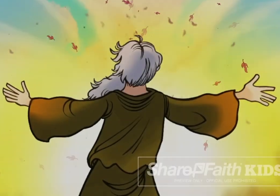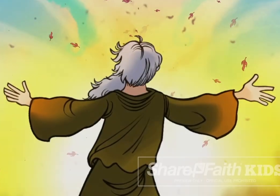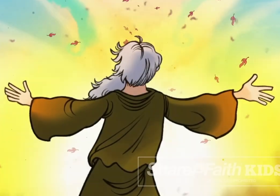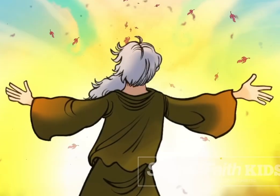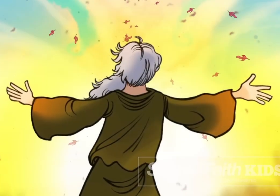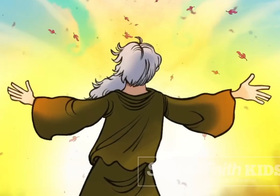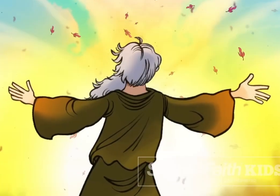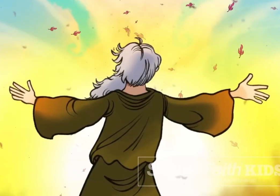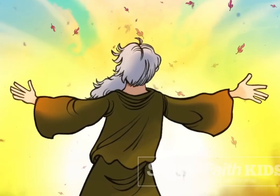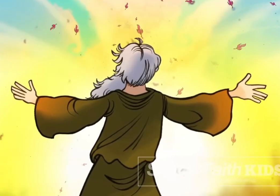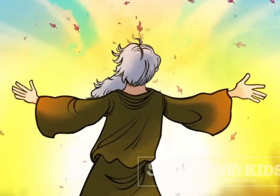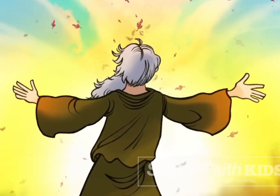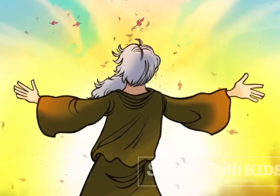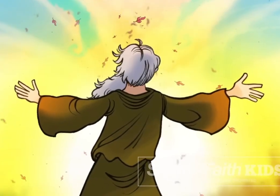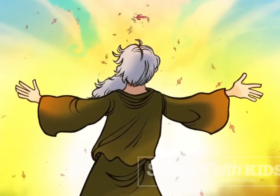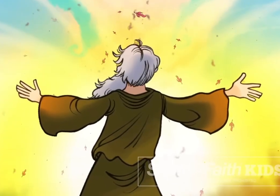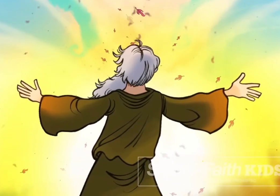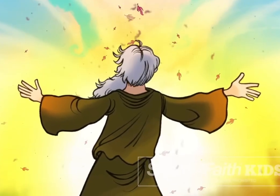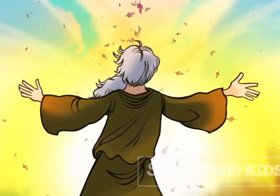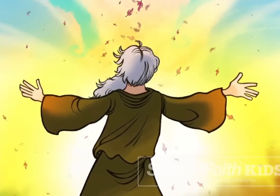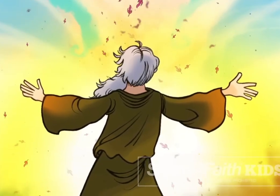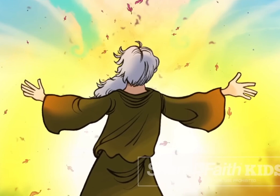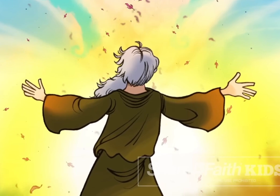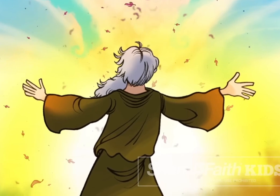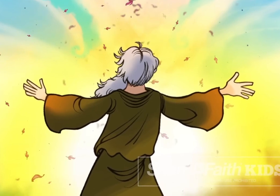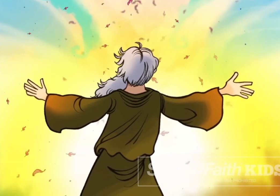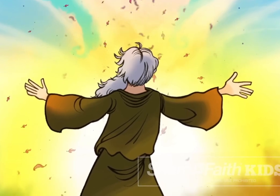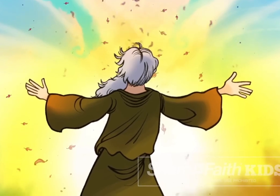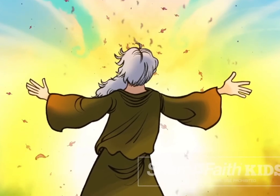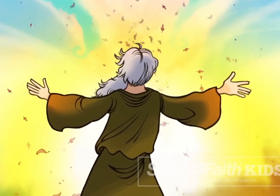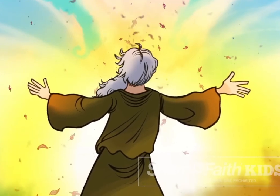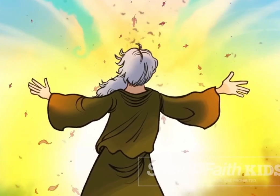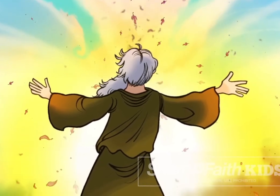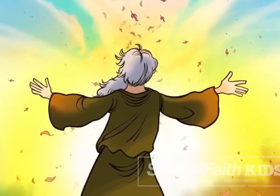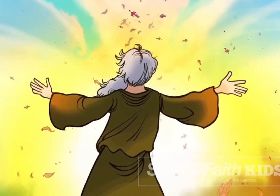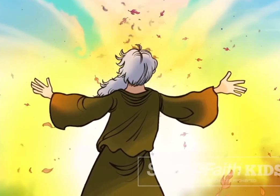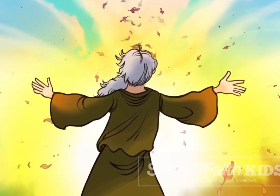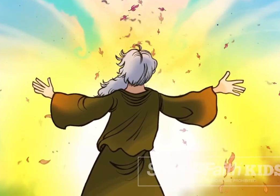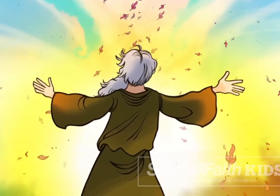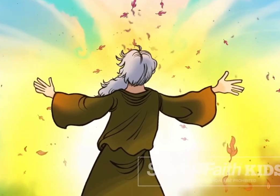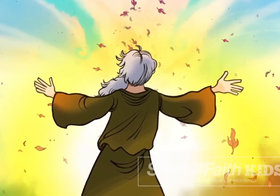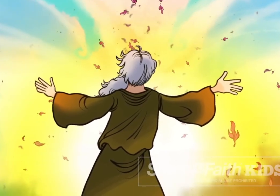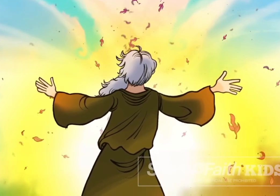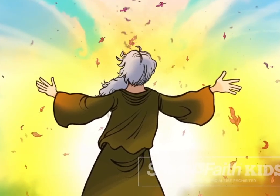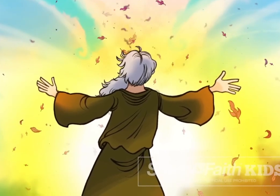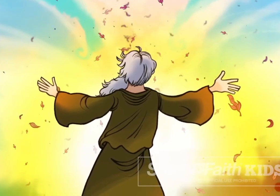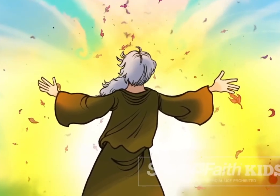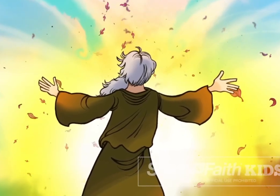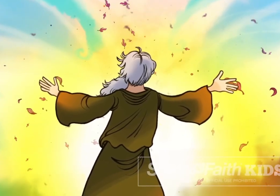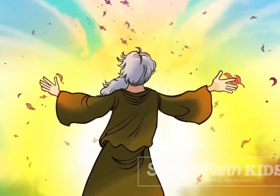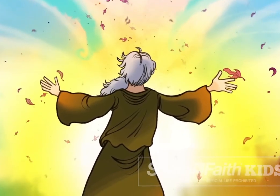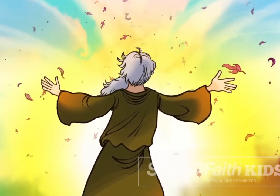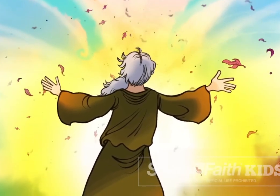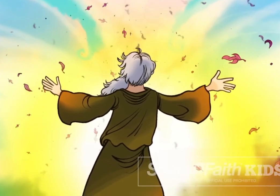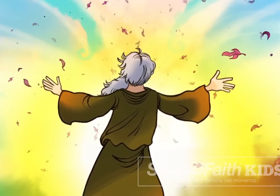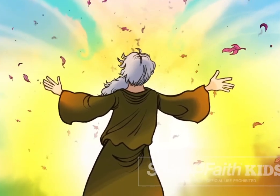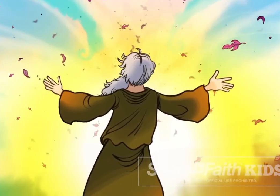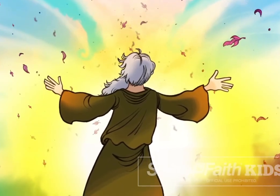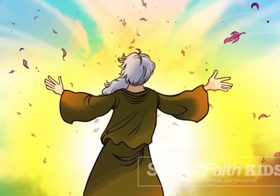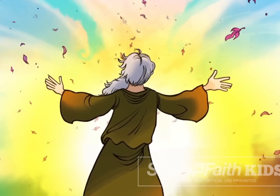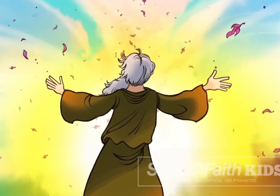Then God commanded Ezekiel to speak a prophecy to the winds by saying, "Come, O breath, from the four